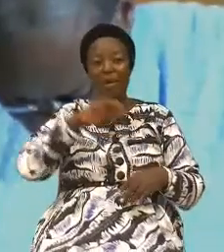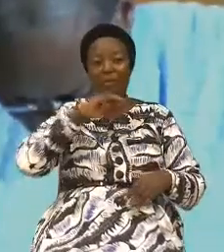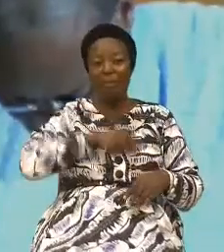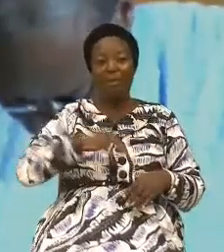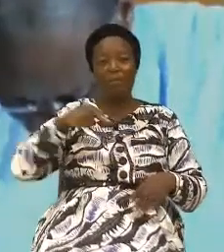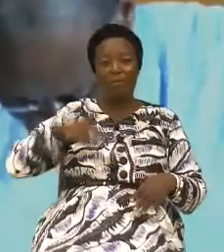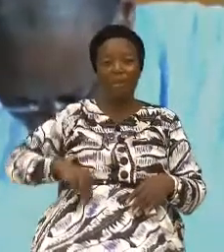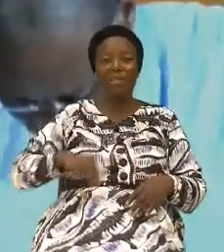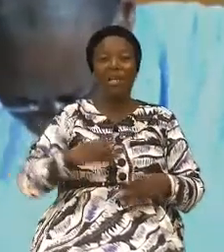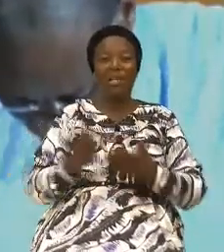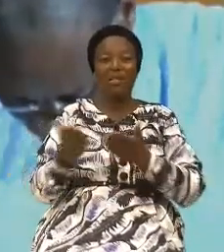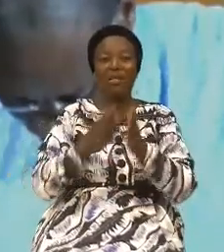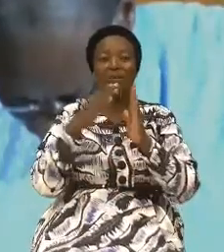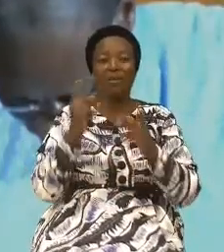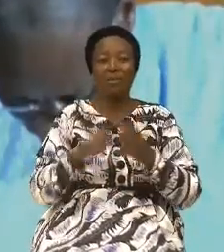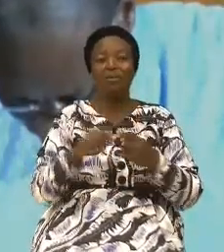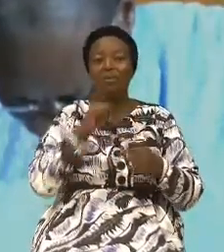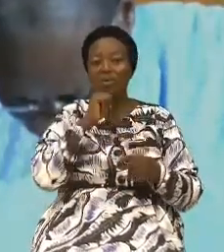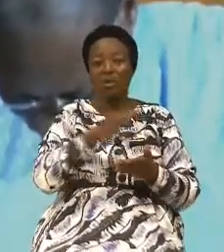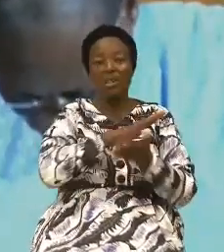uncleanness and to iniquity,